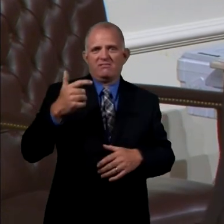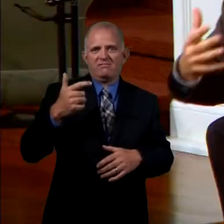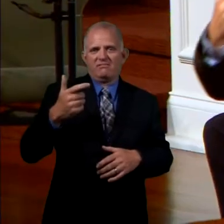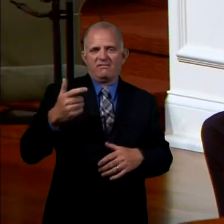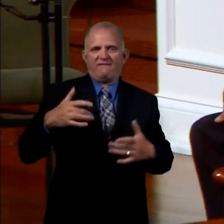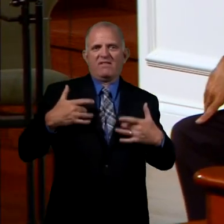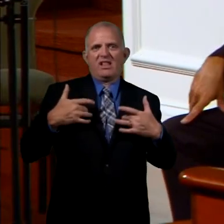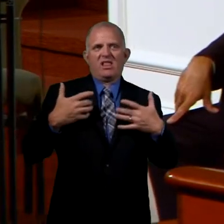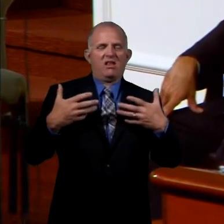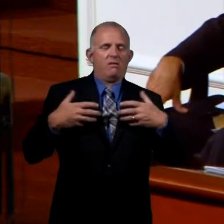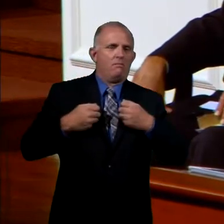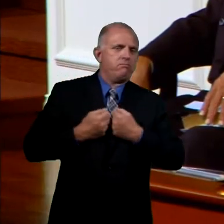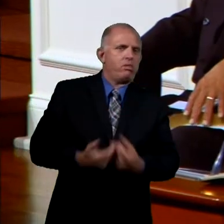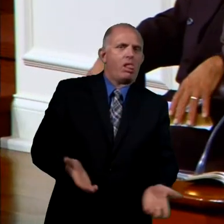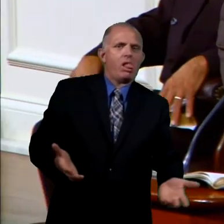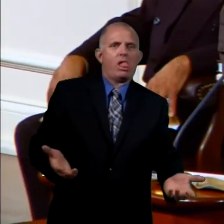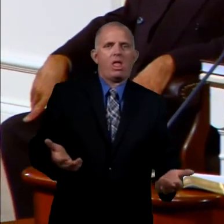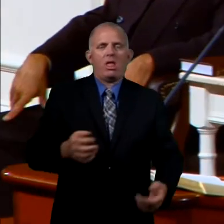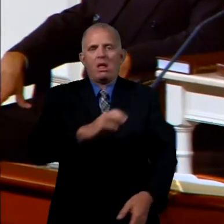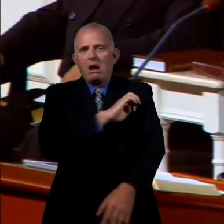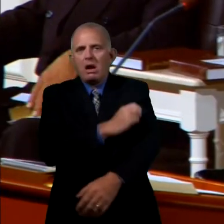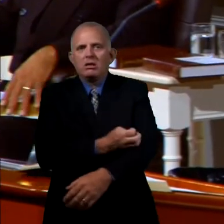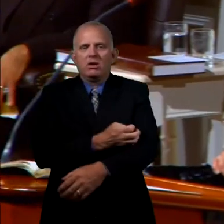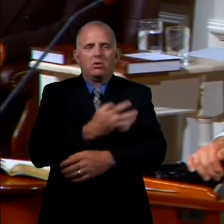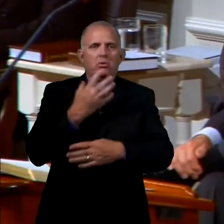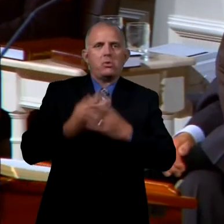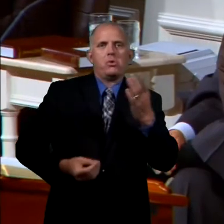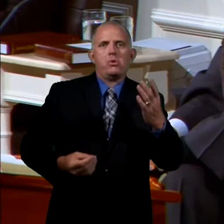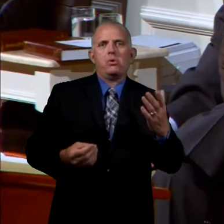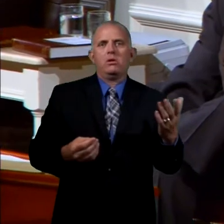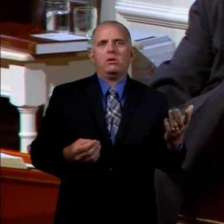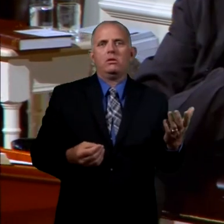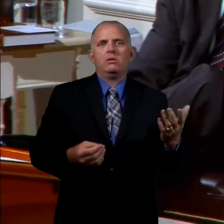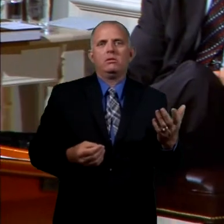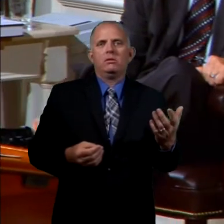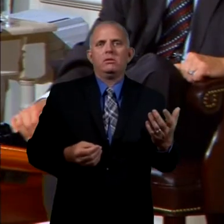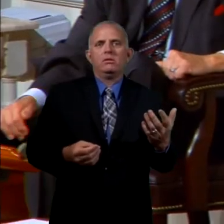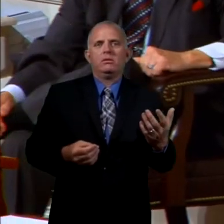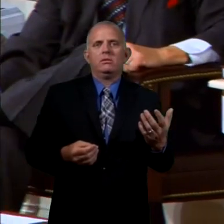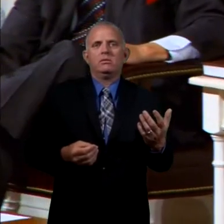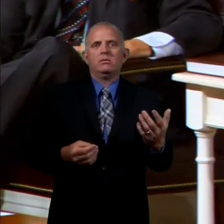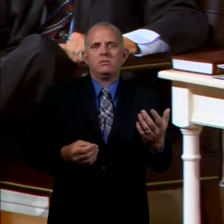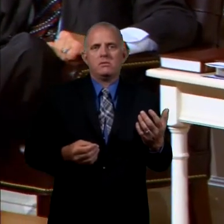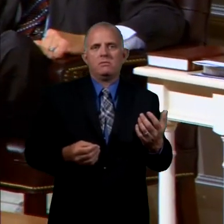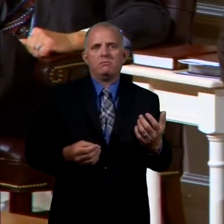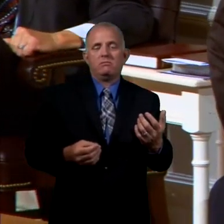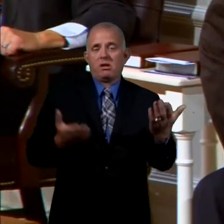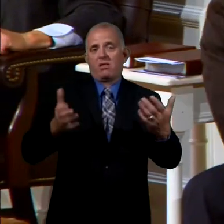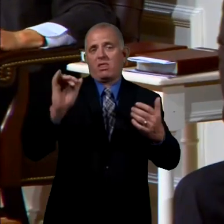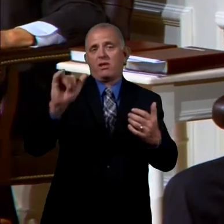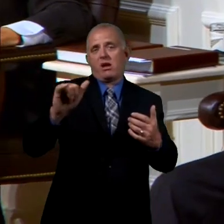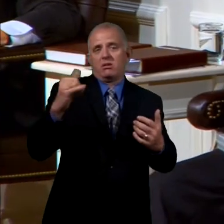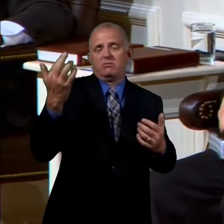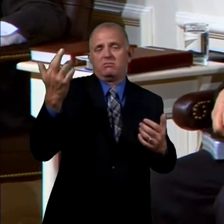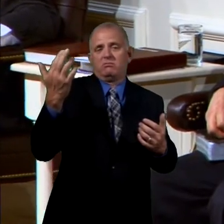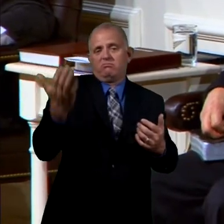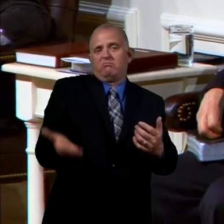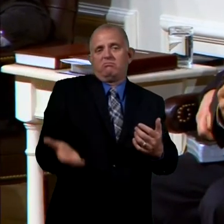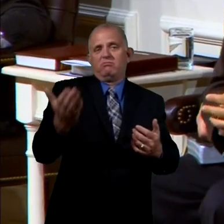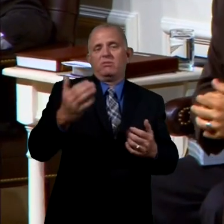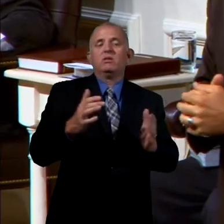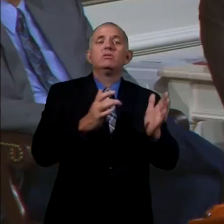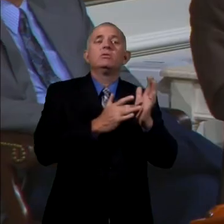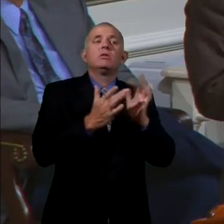you feel like I don't have any energy left to give anyone anymore? Maybe that's where you're at. Did Jesus ever deal with